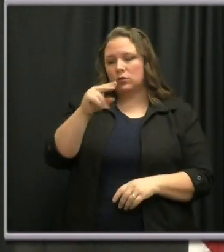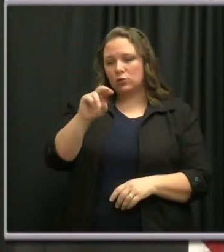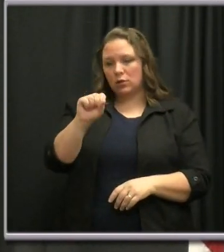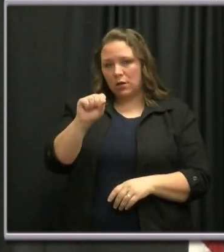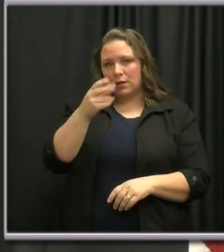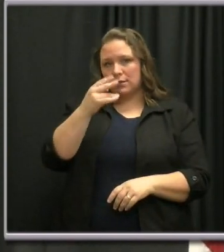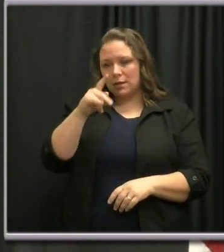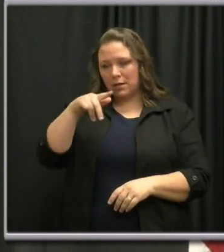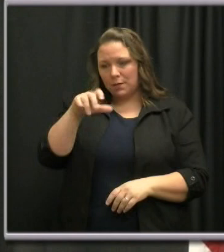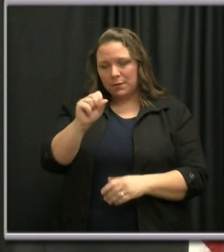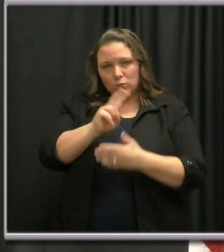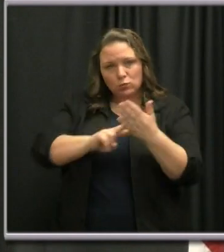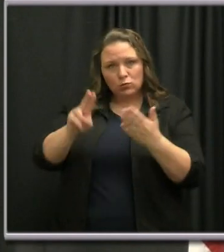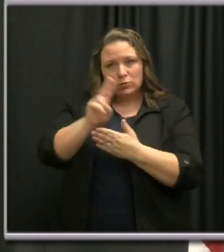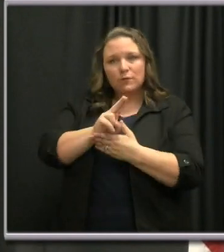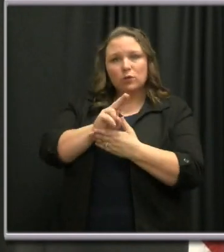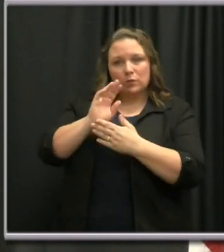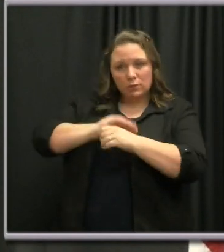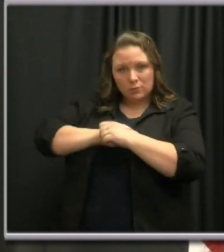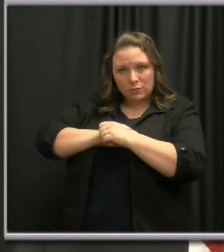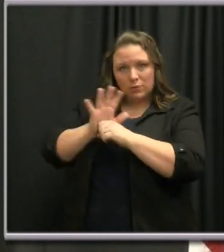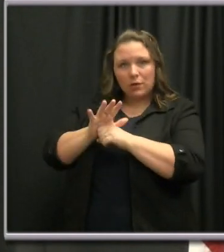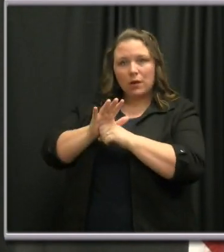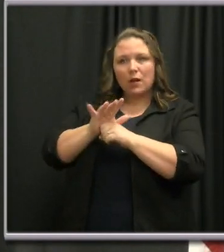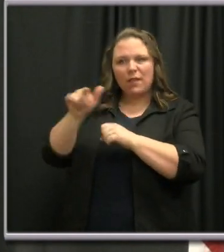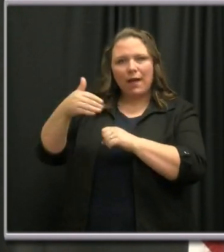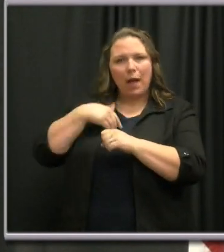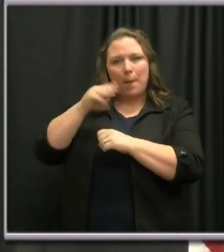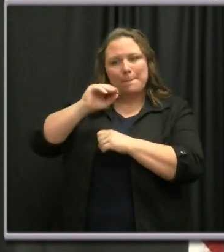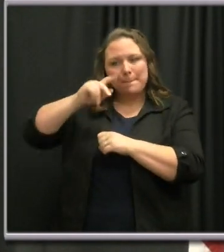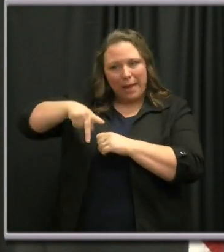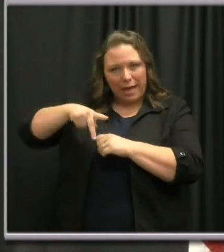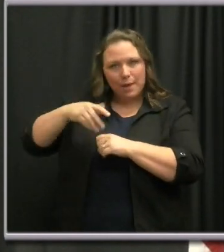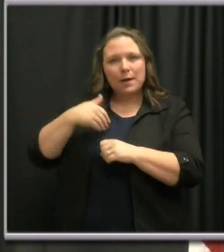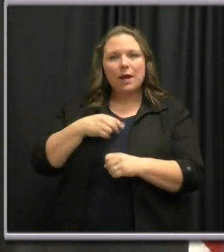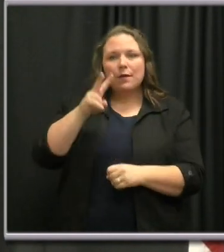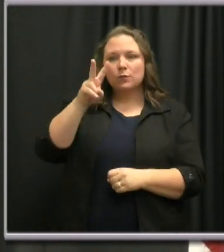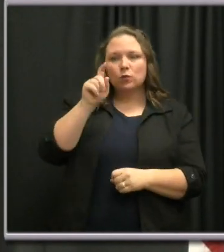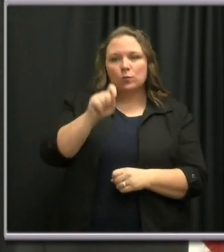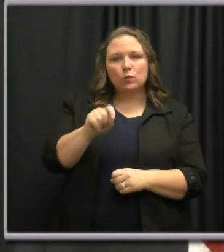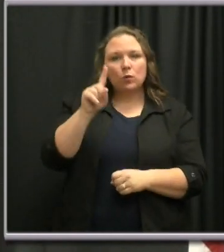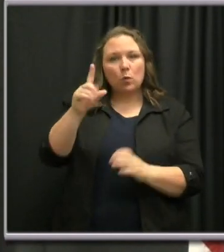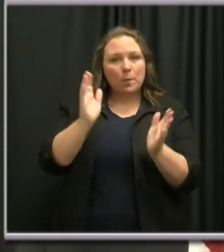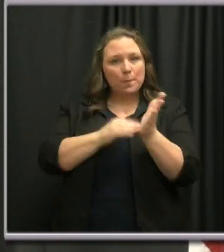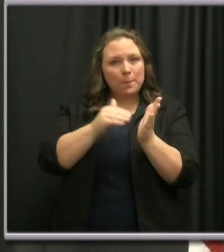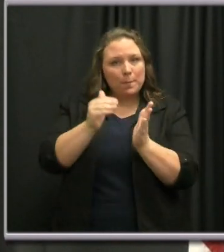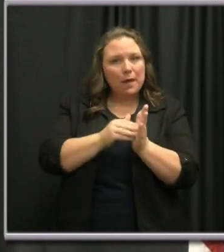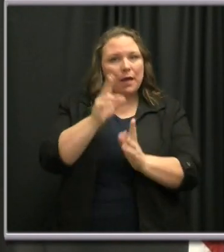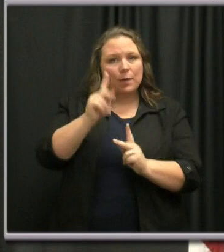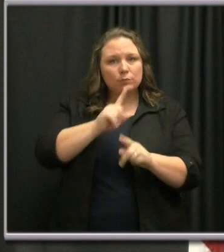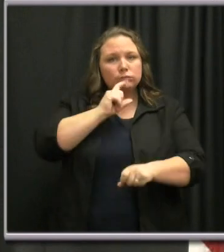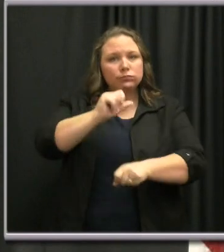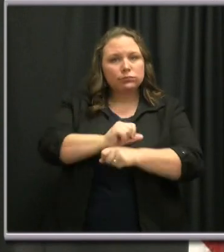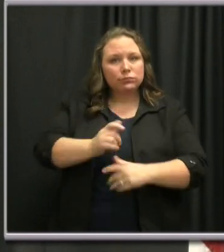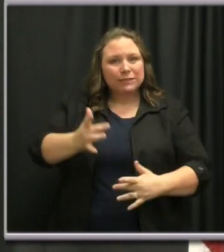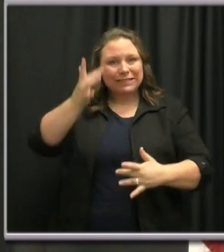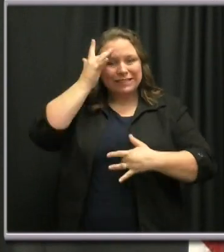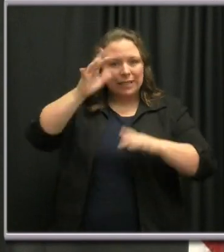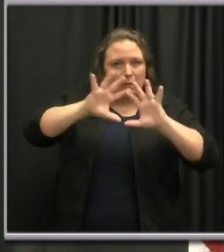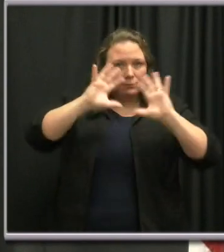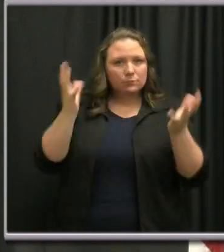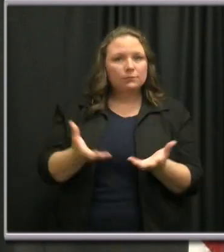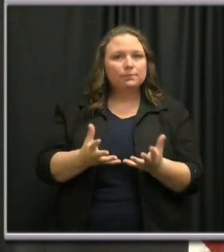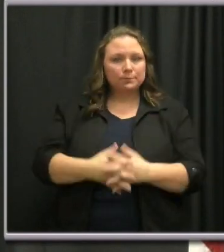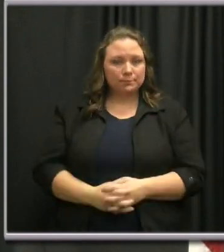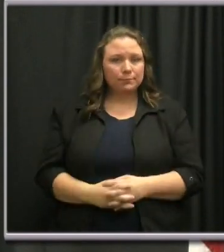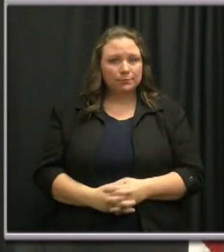University COVID-19 trapping mapping system, there have been 2.1 million diagnosed cases around the globe. And